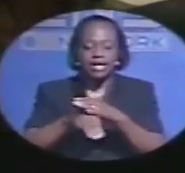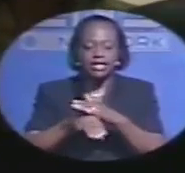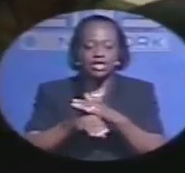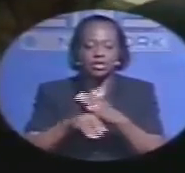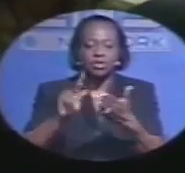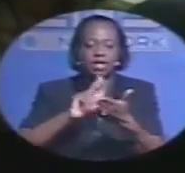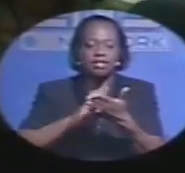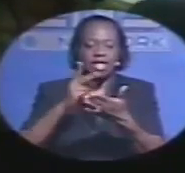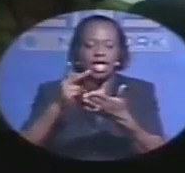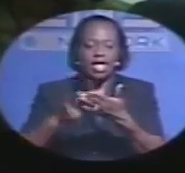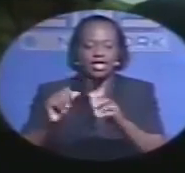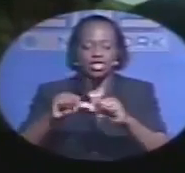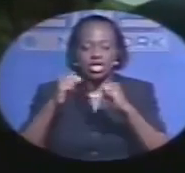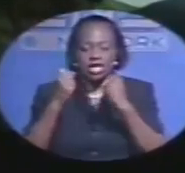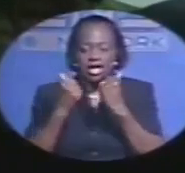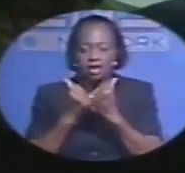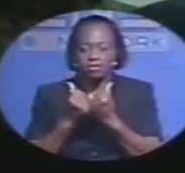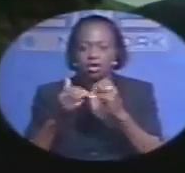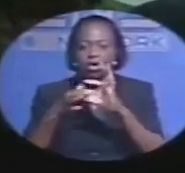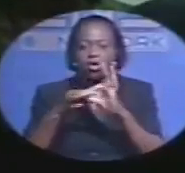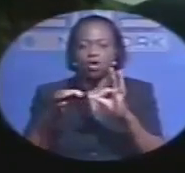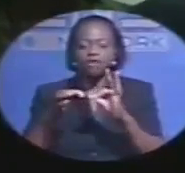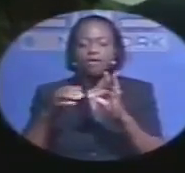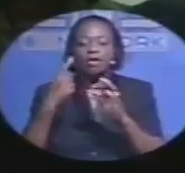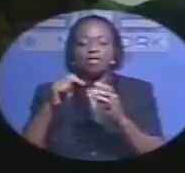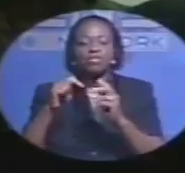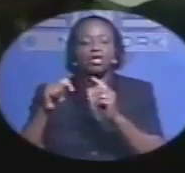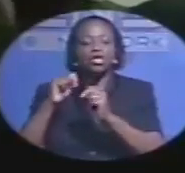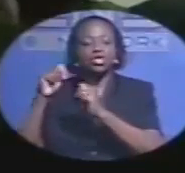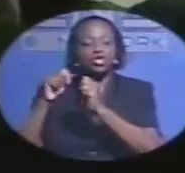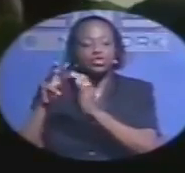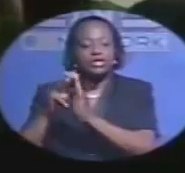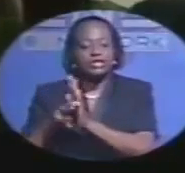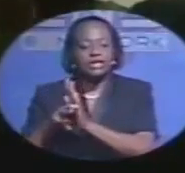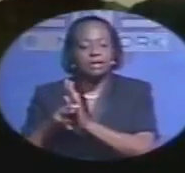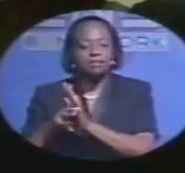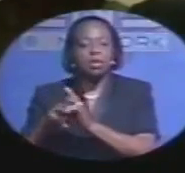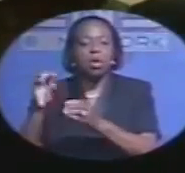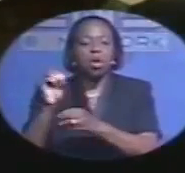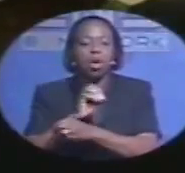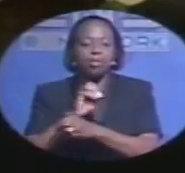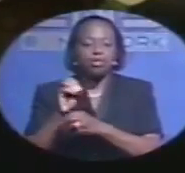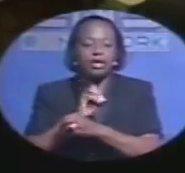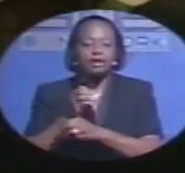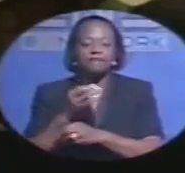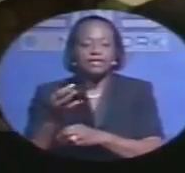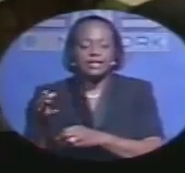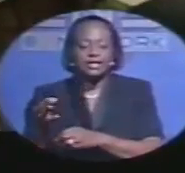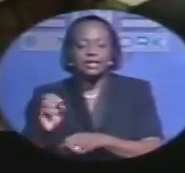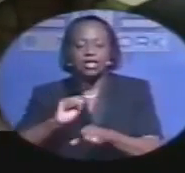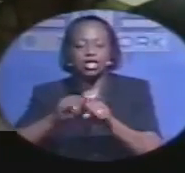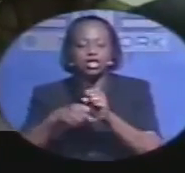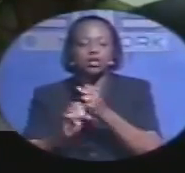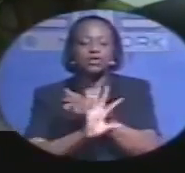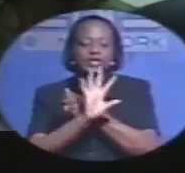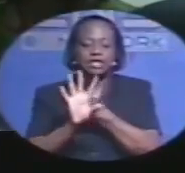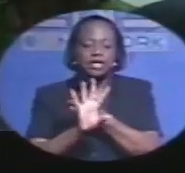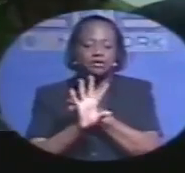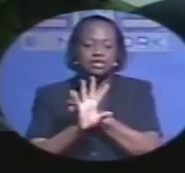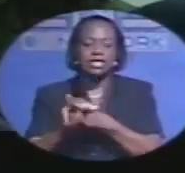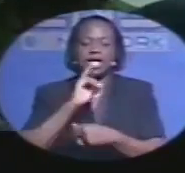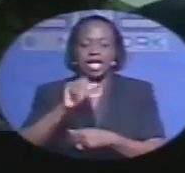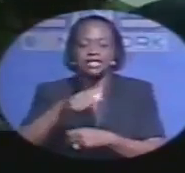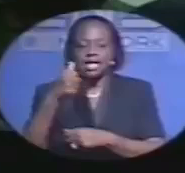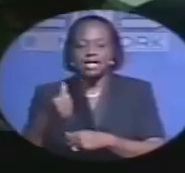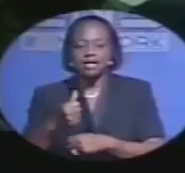tourism-operated facilities there and took most of the equipment. So security will be another